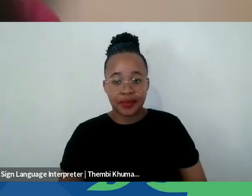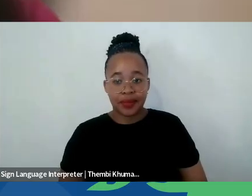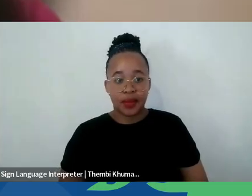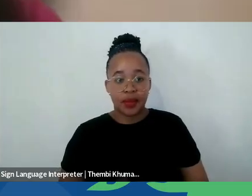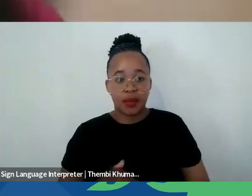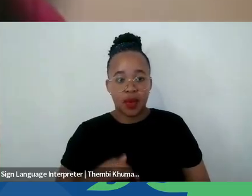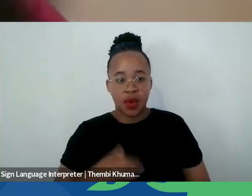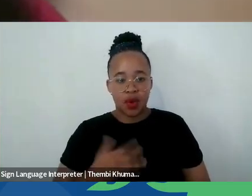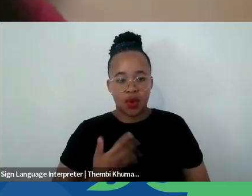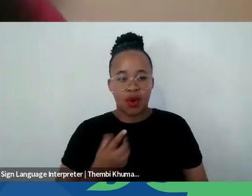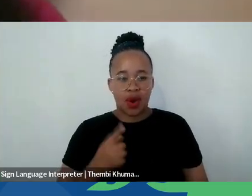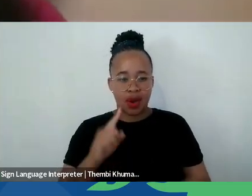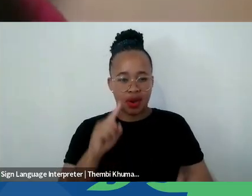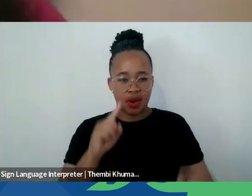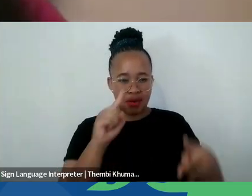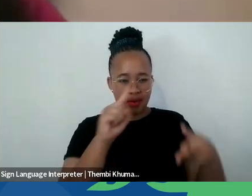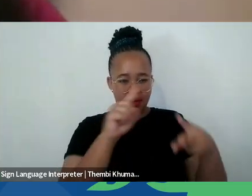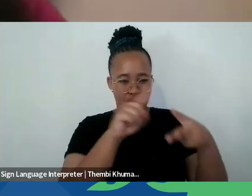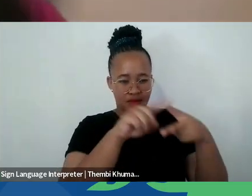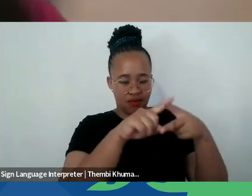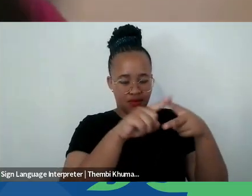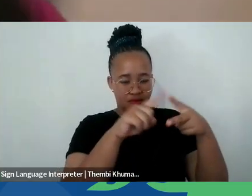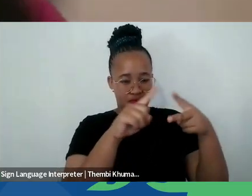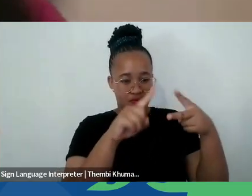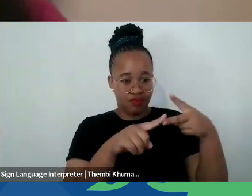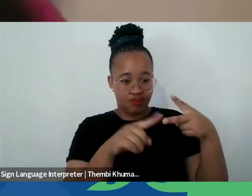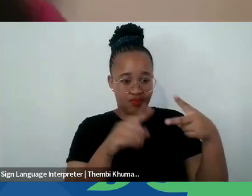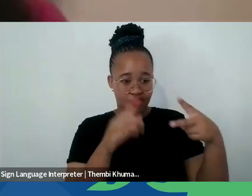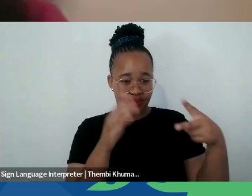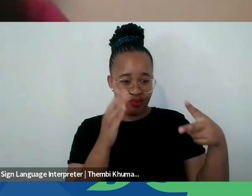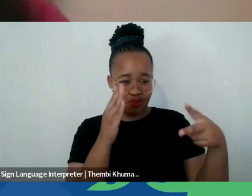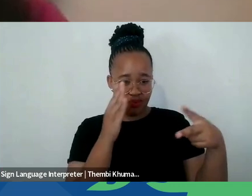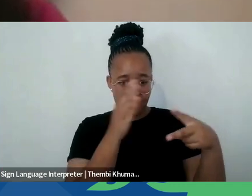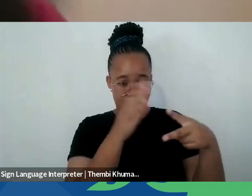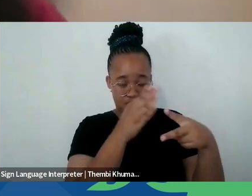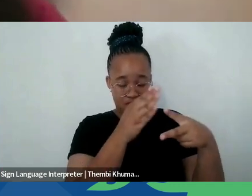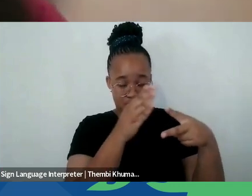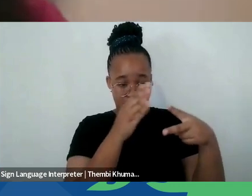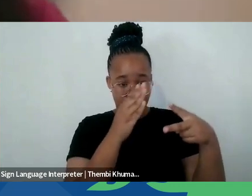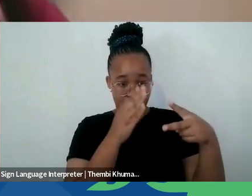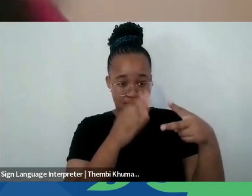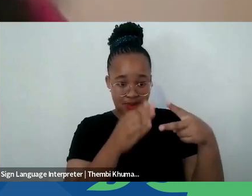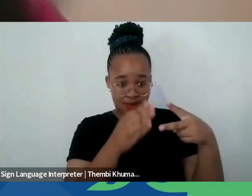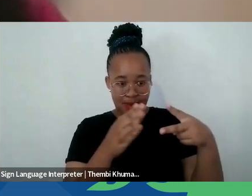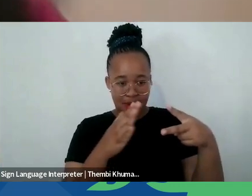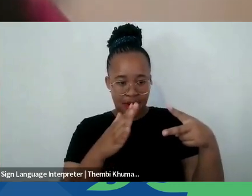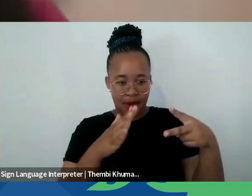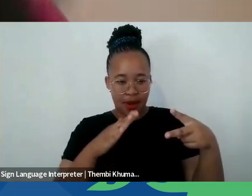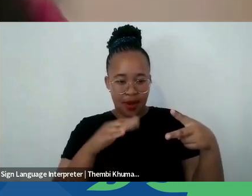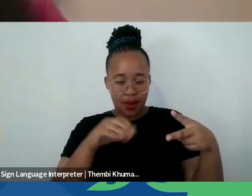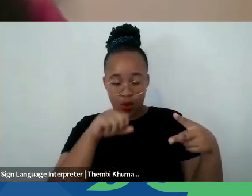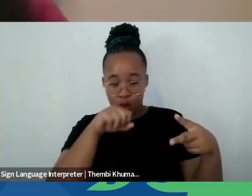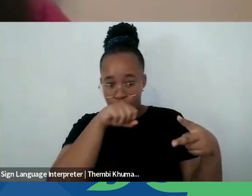I heard from you. Sexualized drug use or chemsex is not bad. It is not something